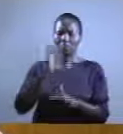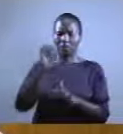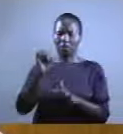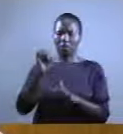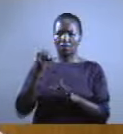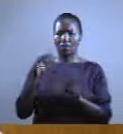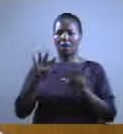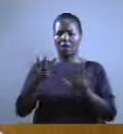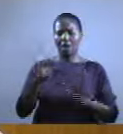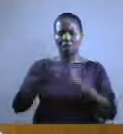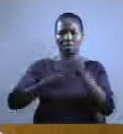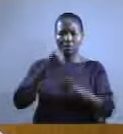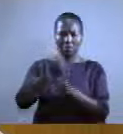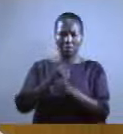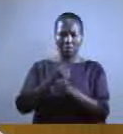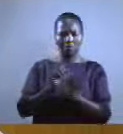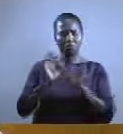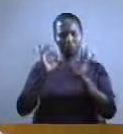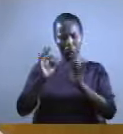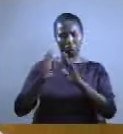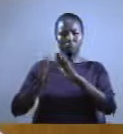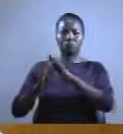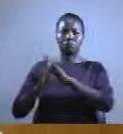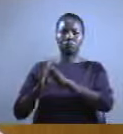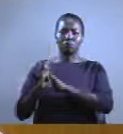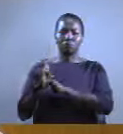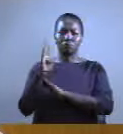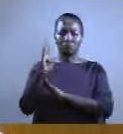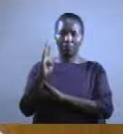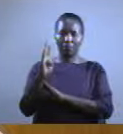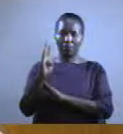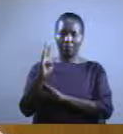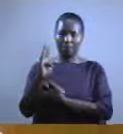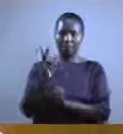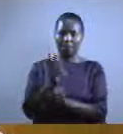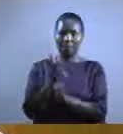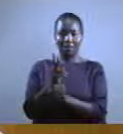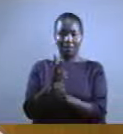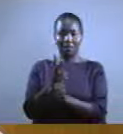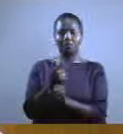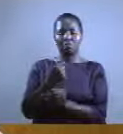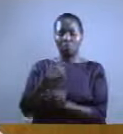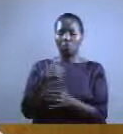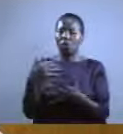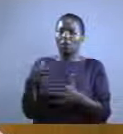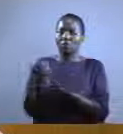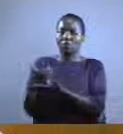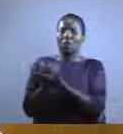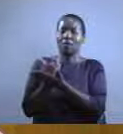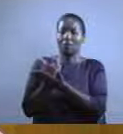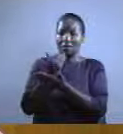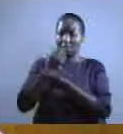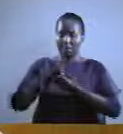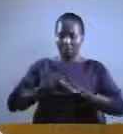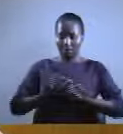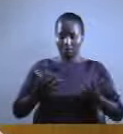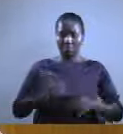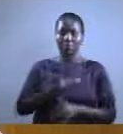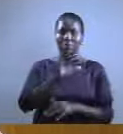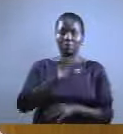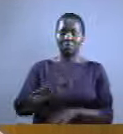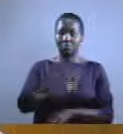reliable, predictable. As such, it has always served as a basis to assure millions of South